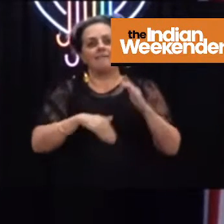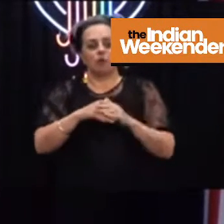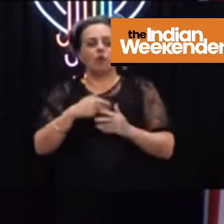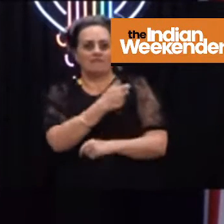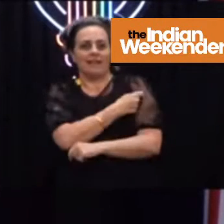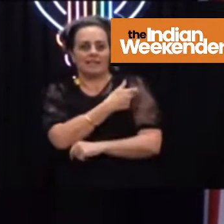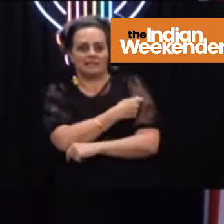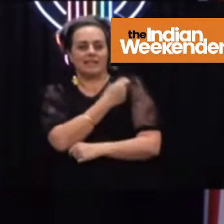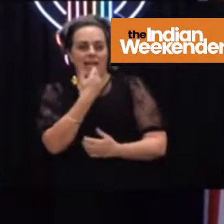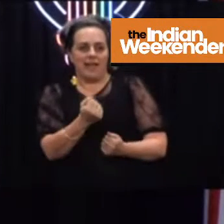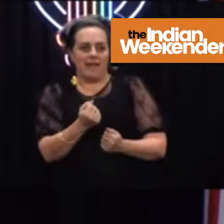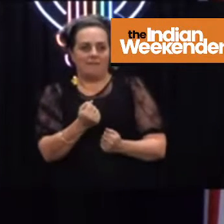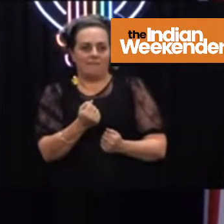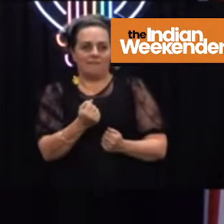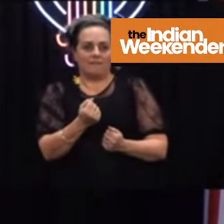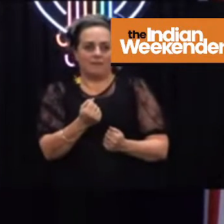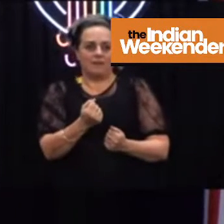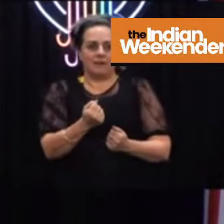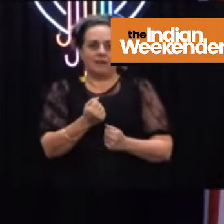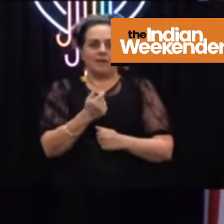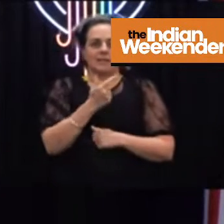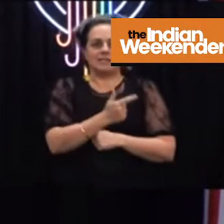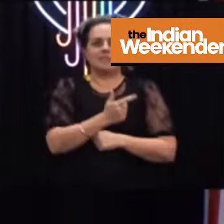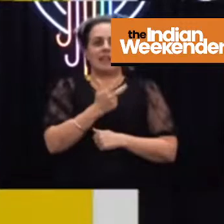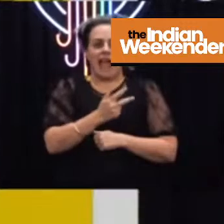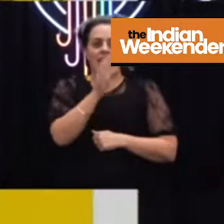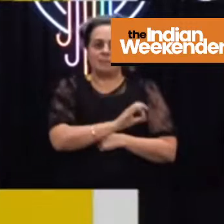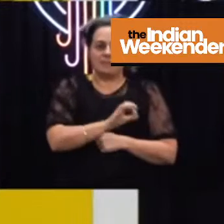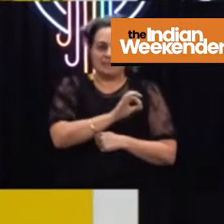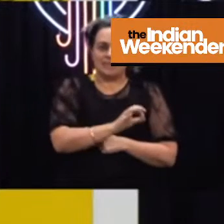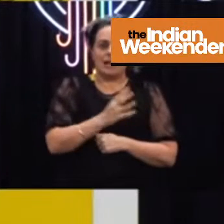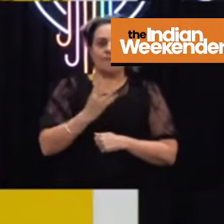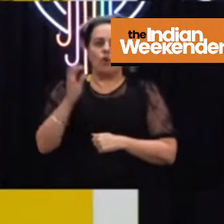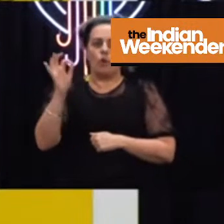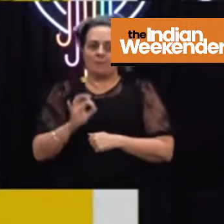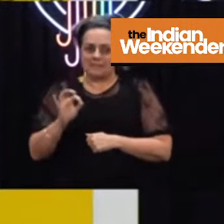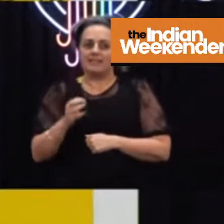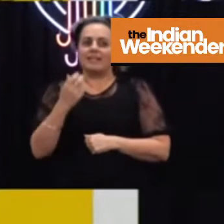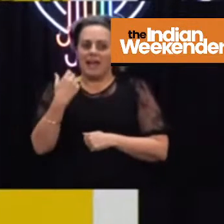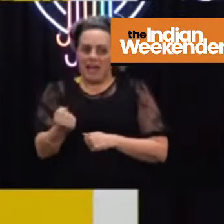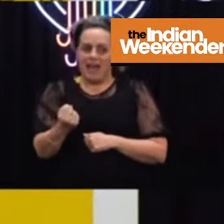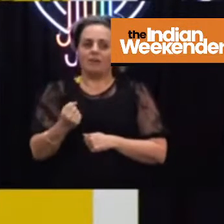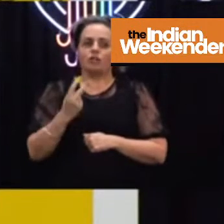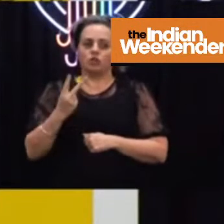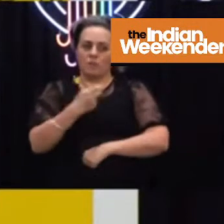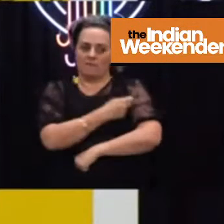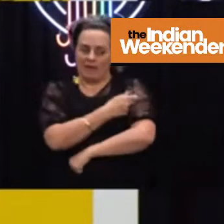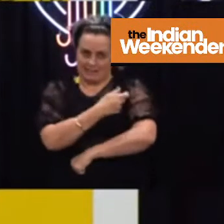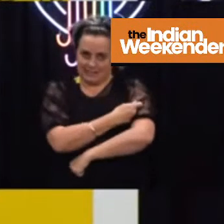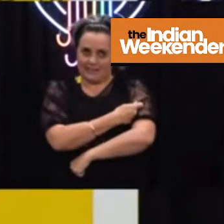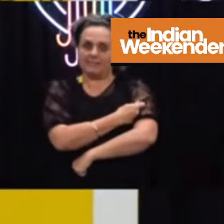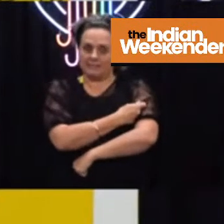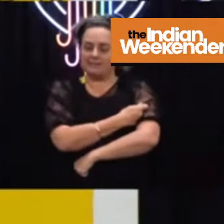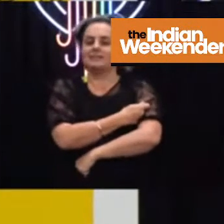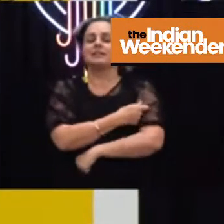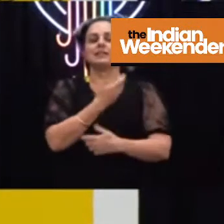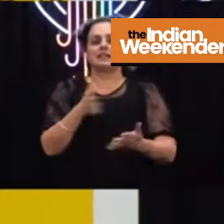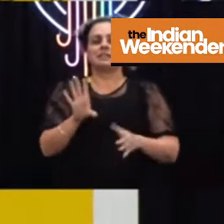vaccine at least 2 weeks before they became a case. And this is where Andrew gets grumpy with me because he gave me those numbers on the way down and I didn't bring